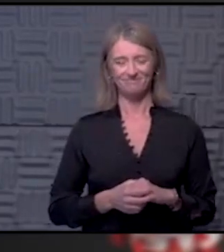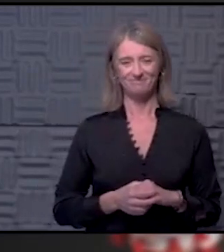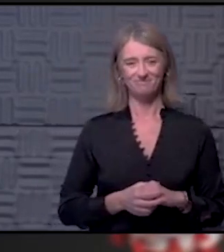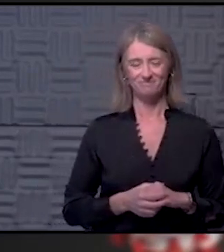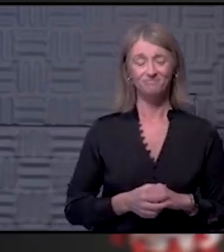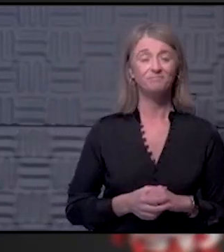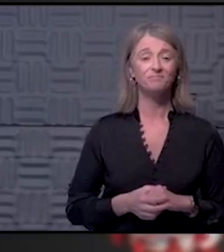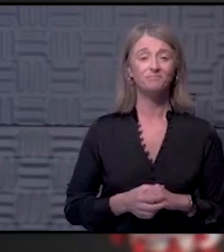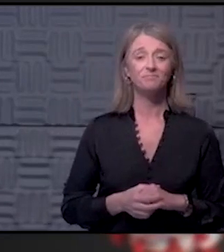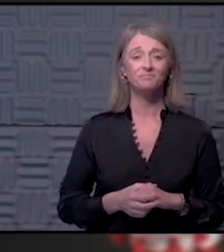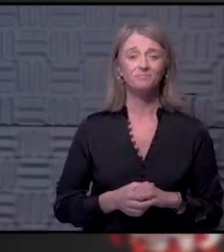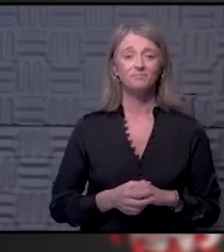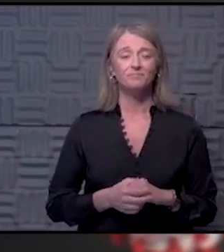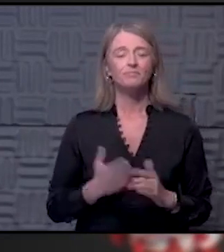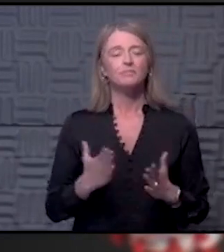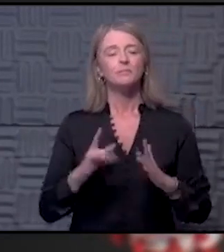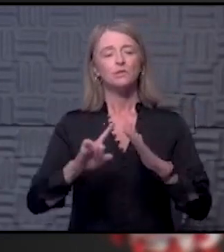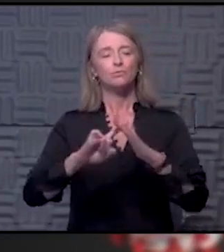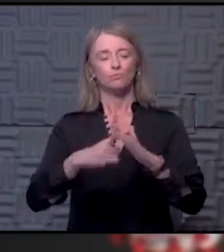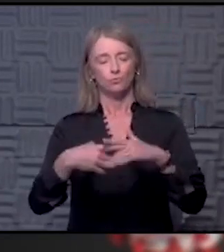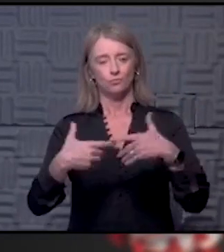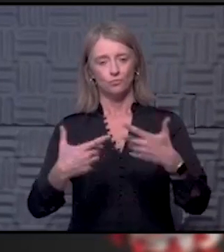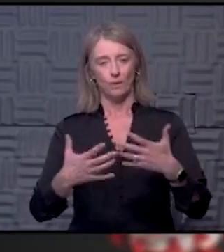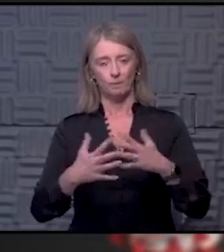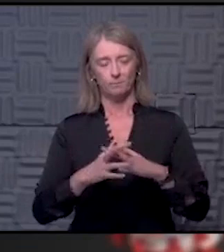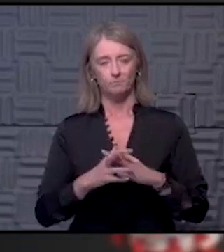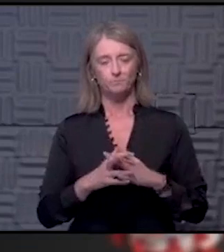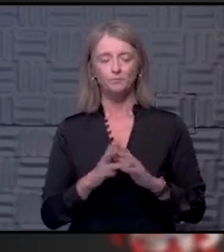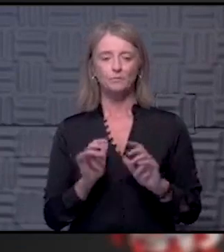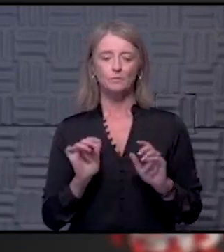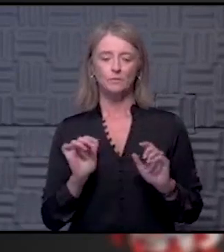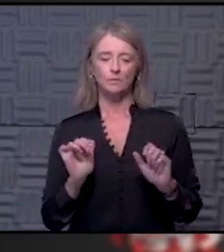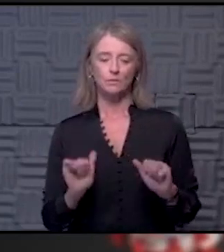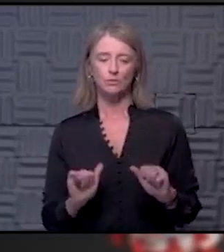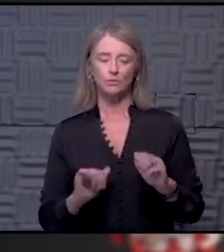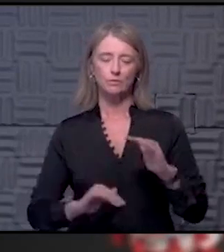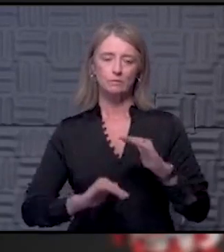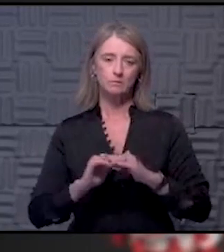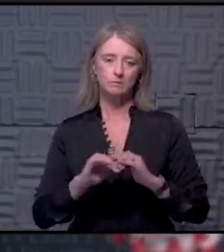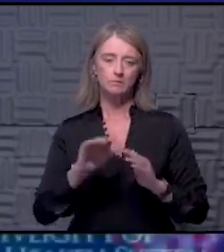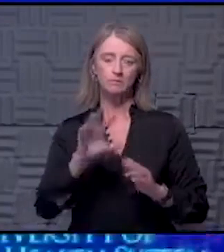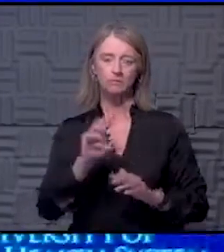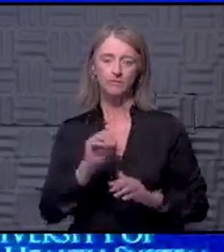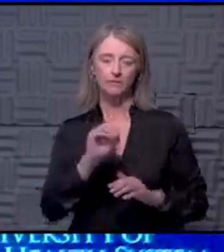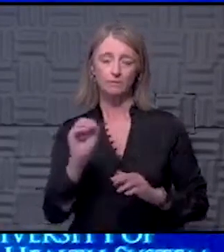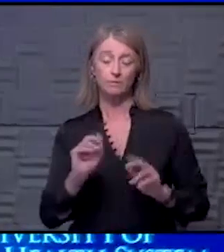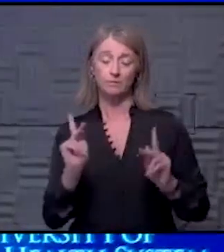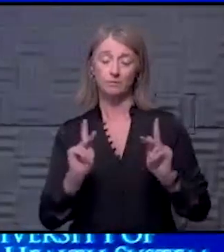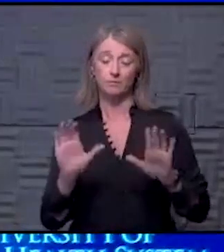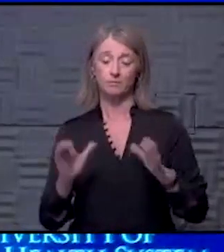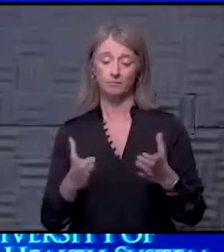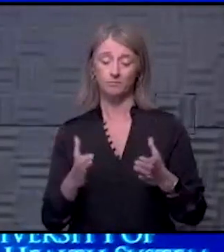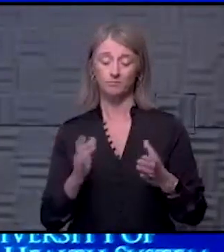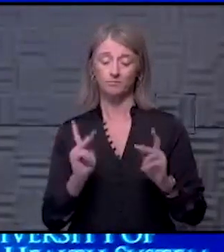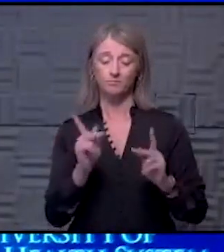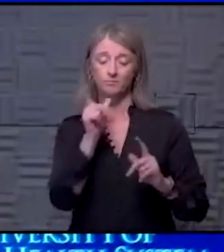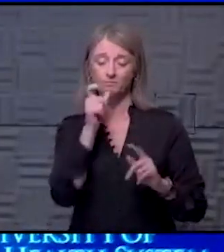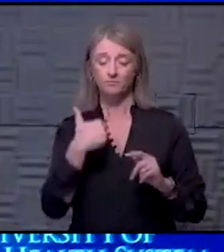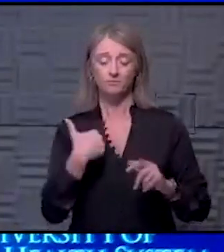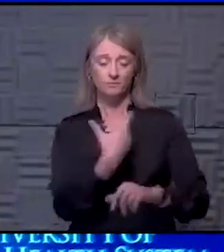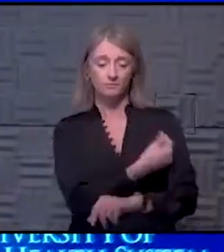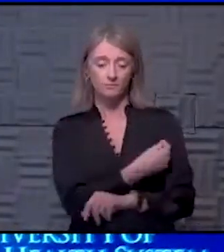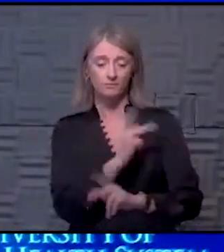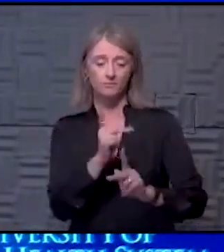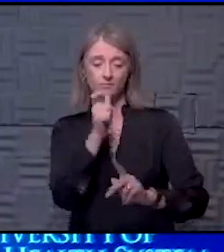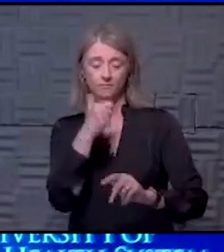Well, may start maybe with could we be at 50% of the population between those vaccinated and those